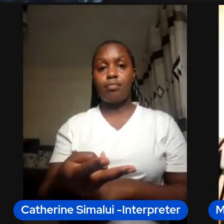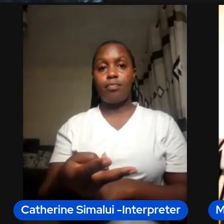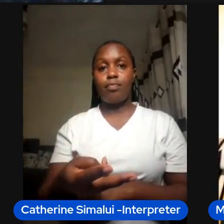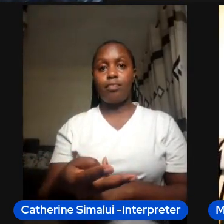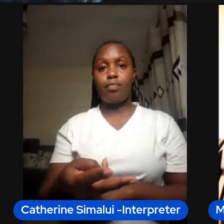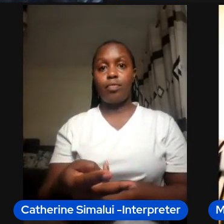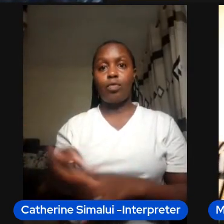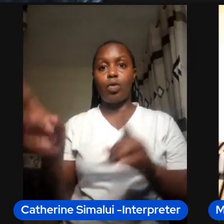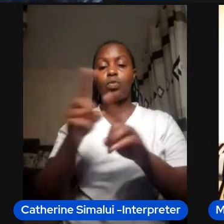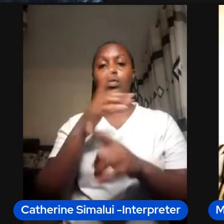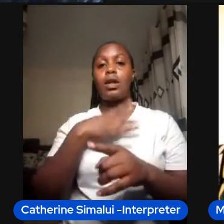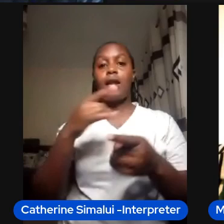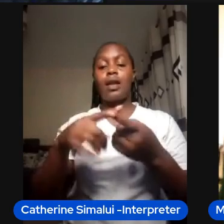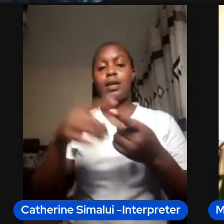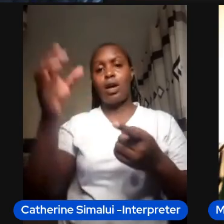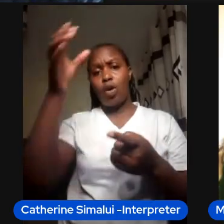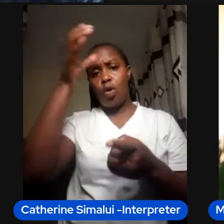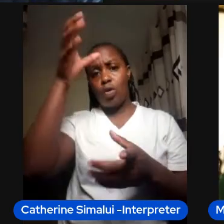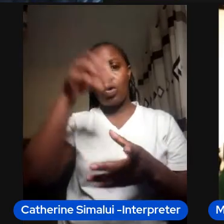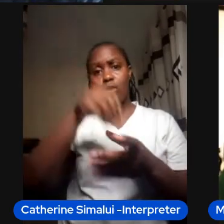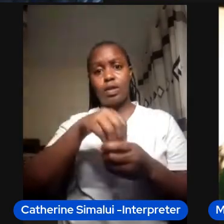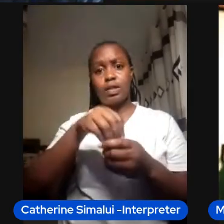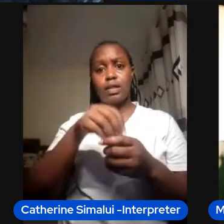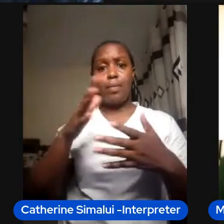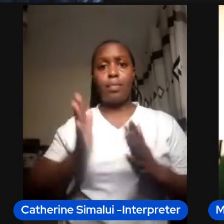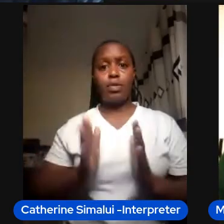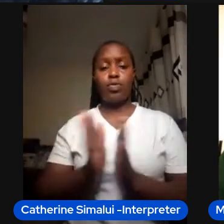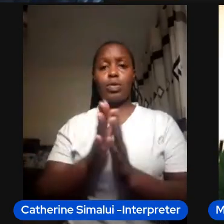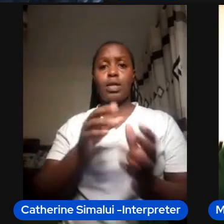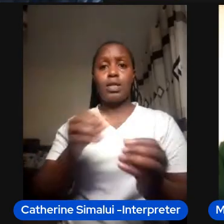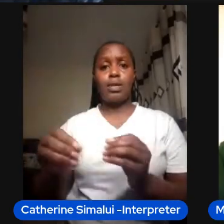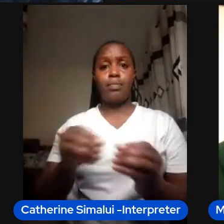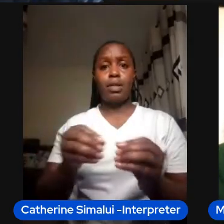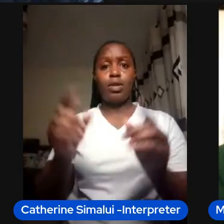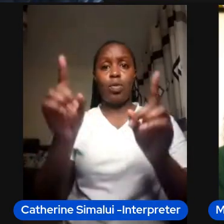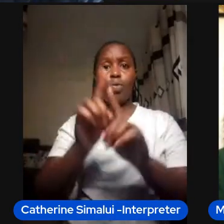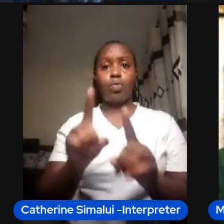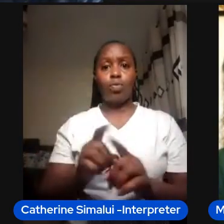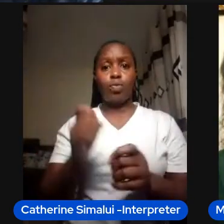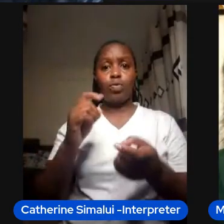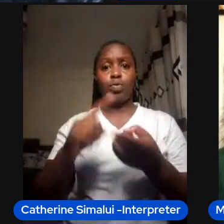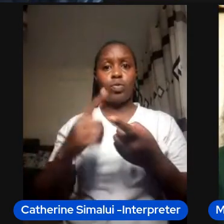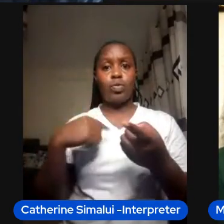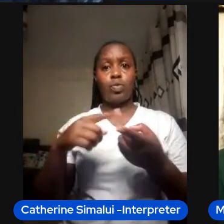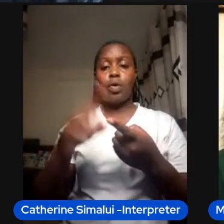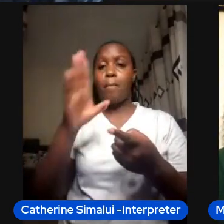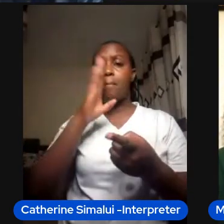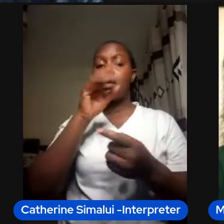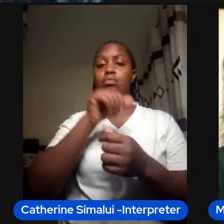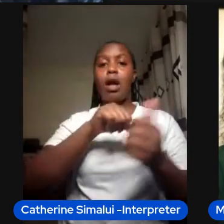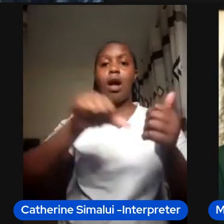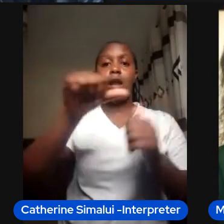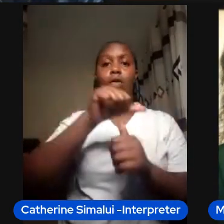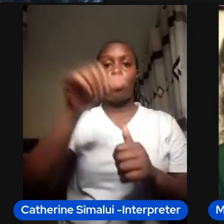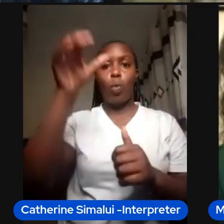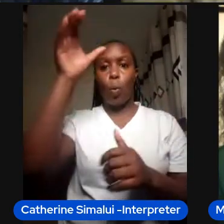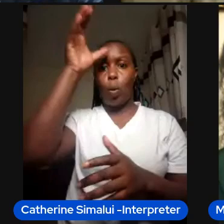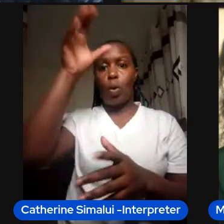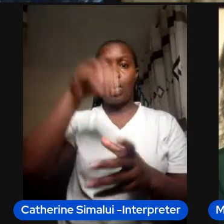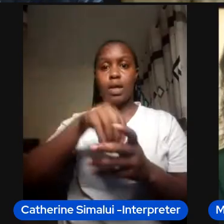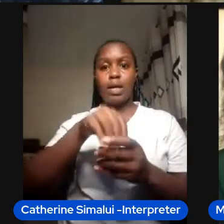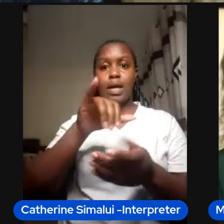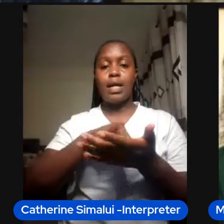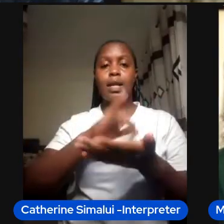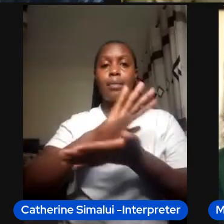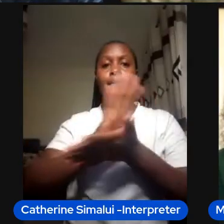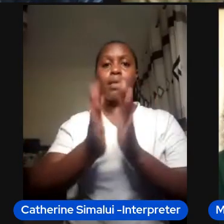content creators, as persons with disabilities who are also content creator and also maneuvering in the space of content creation, it's a bit difficult.